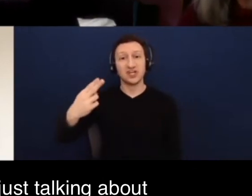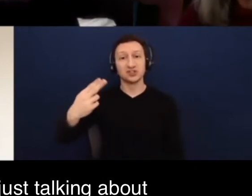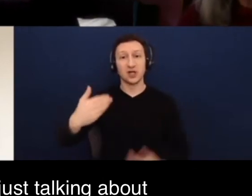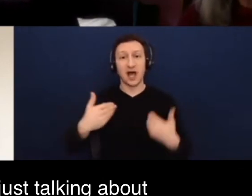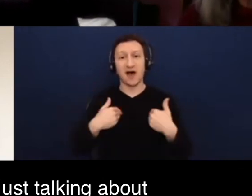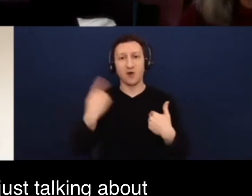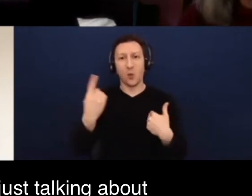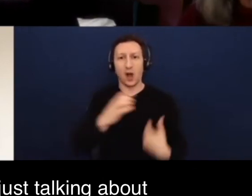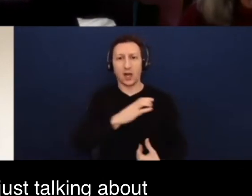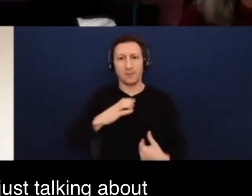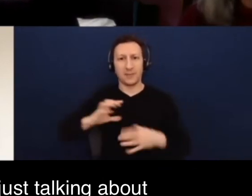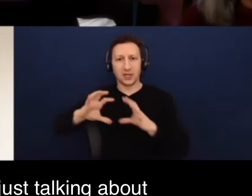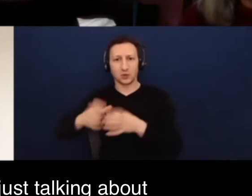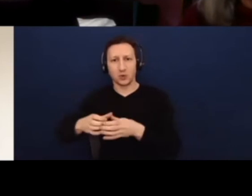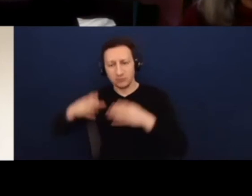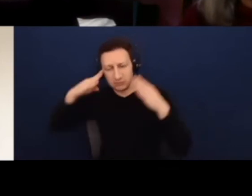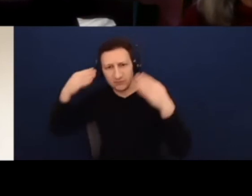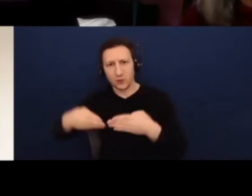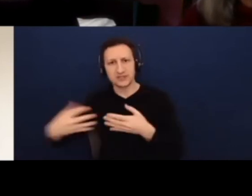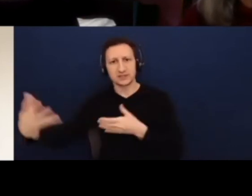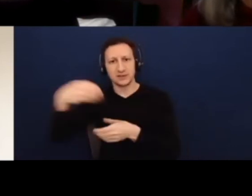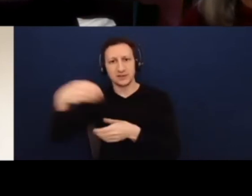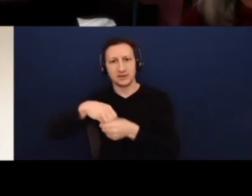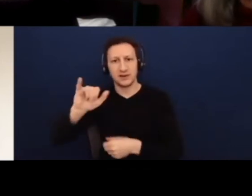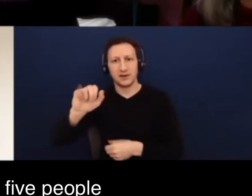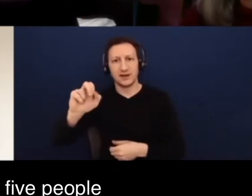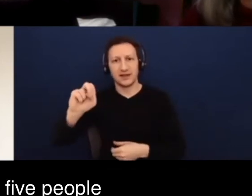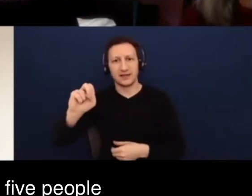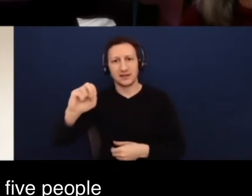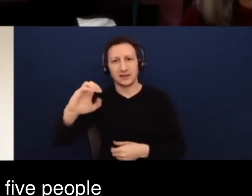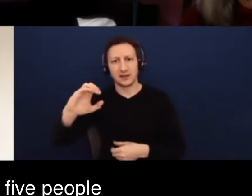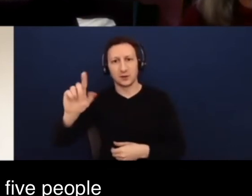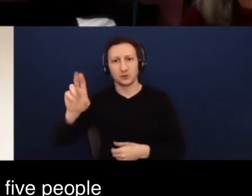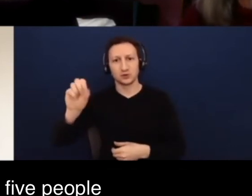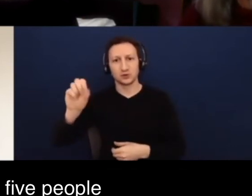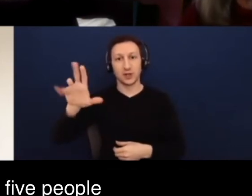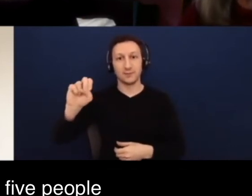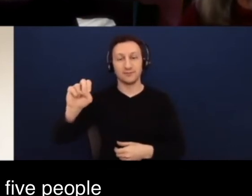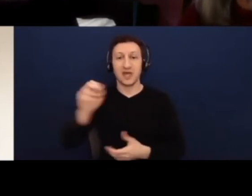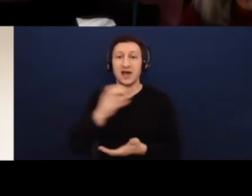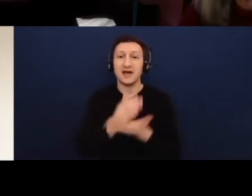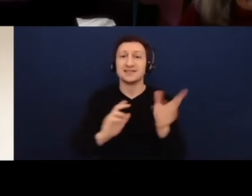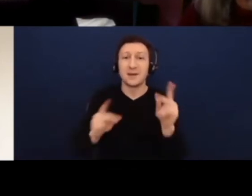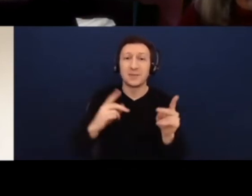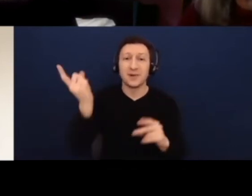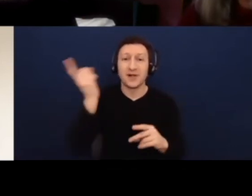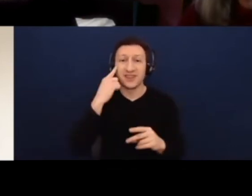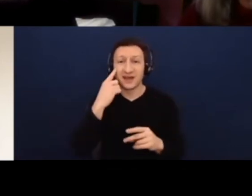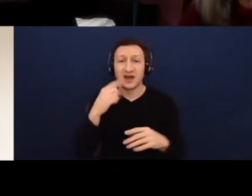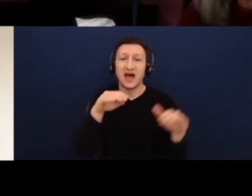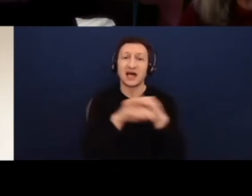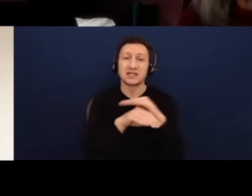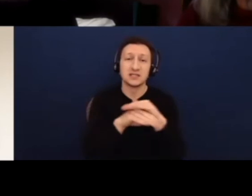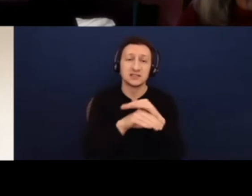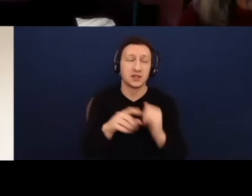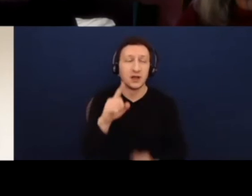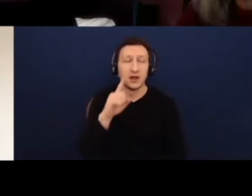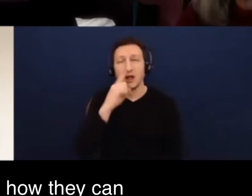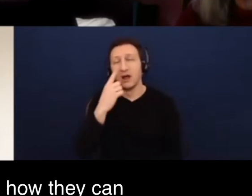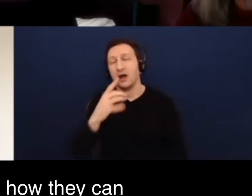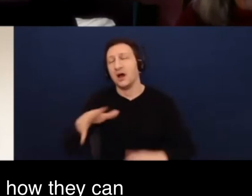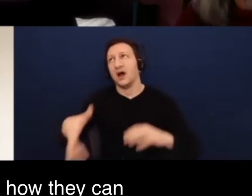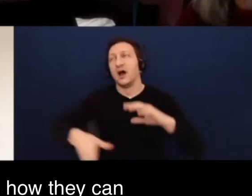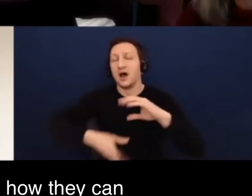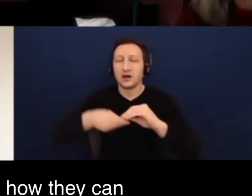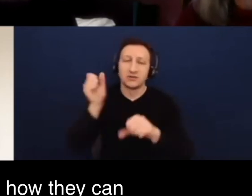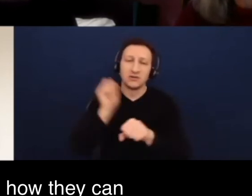and everyone agreed. And so I thought, oh my gosh, here are 5 people that are actually going to go out into our department and talk about to